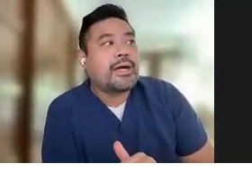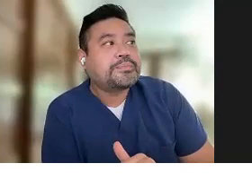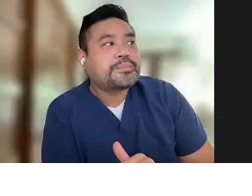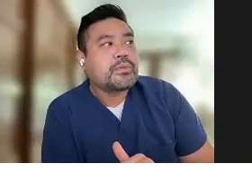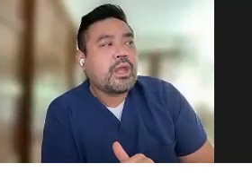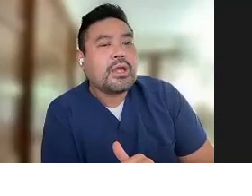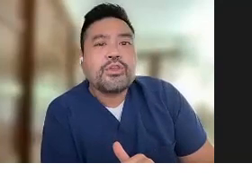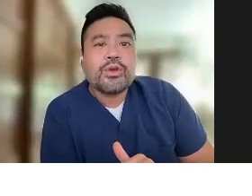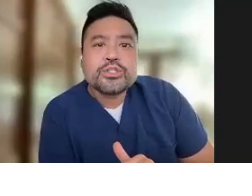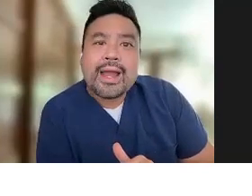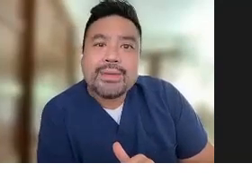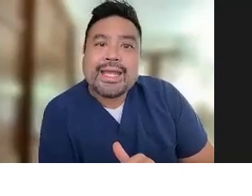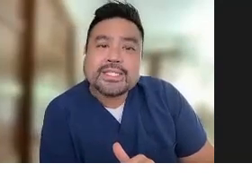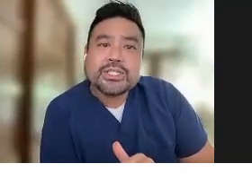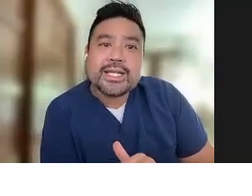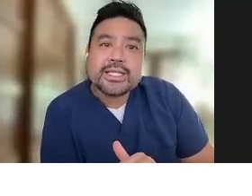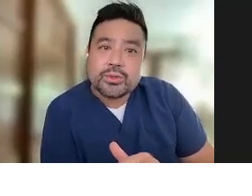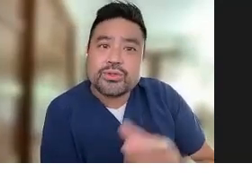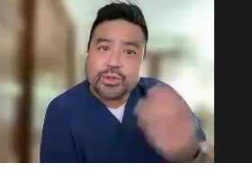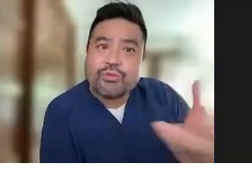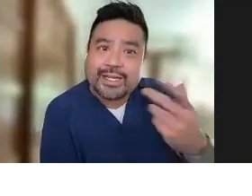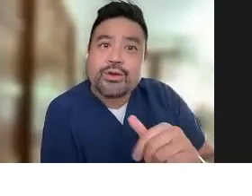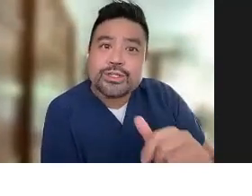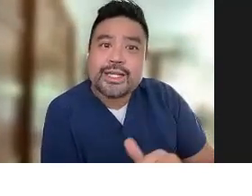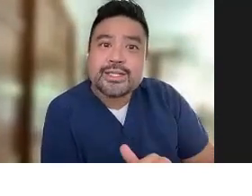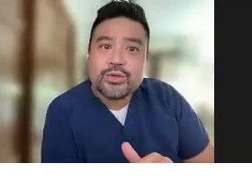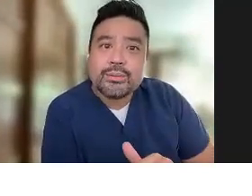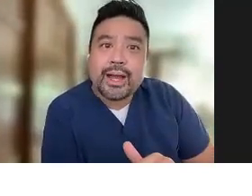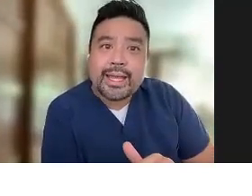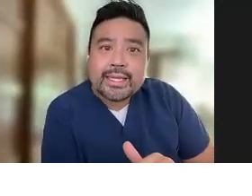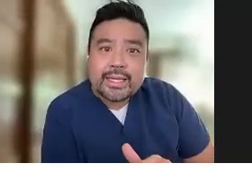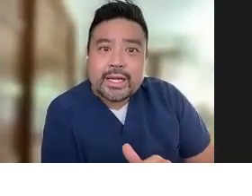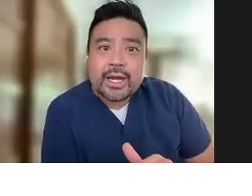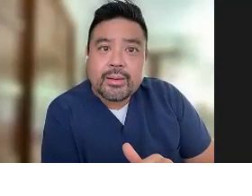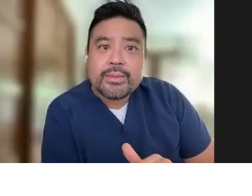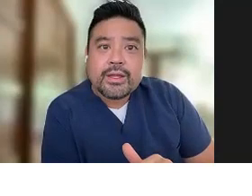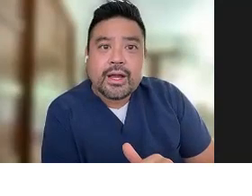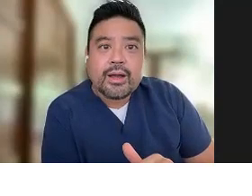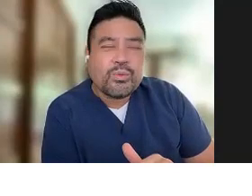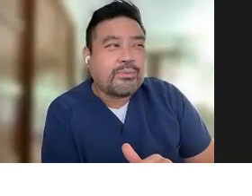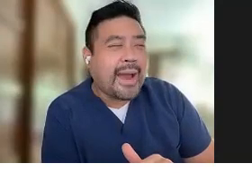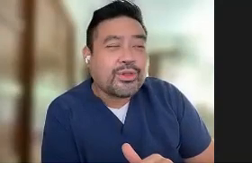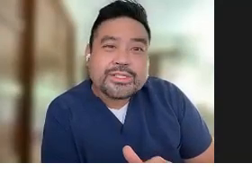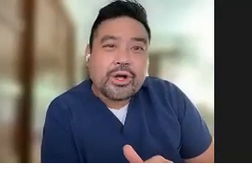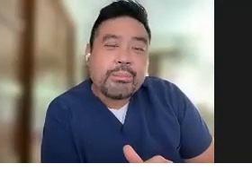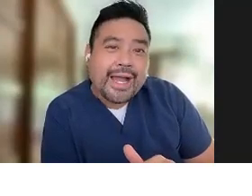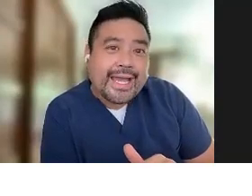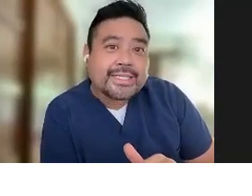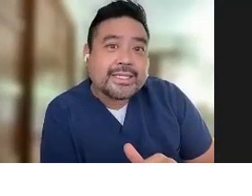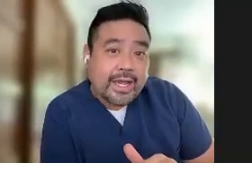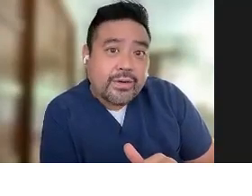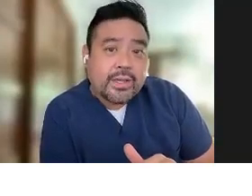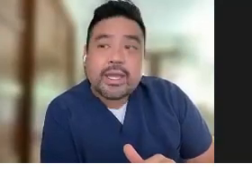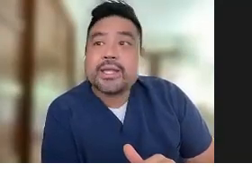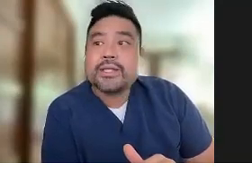that there is rapid antigen testing. Those are the over-the-counter tests that you can buy. A popular one is called